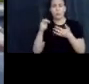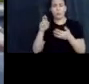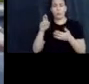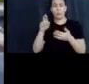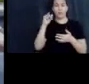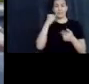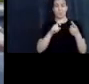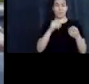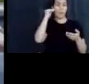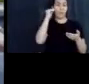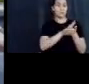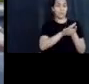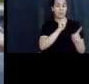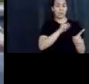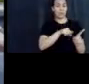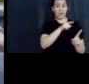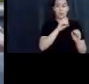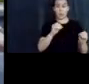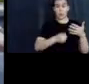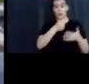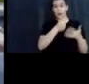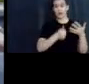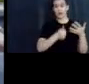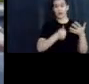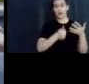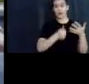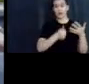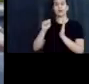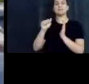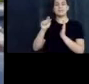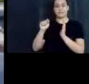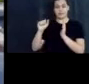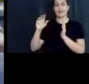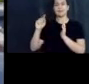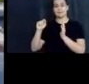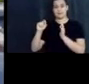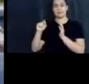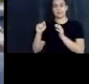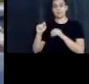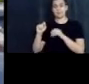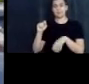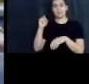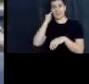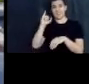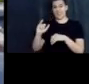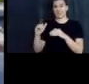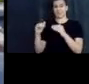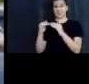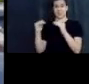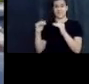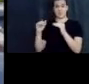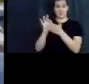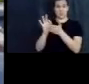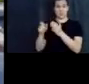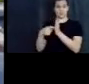going to have a requirement for your SAT or ACT. As long as you meet, you will be unconditionally accepted.